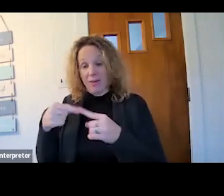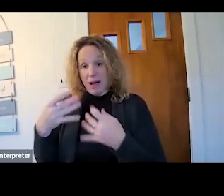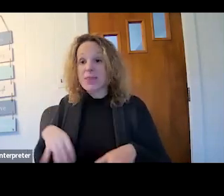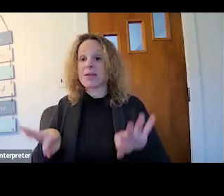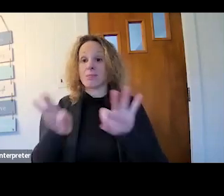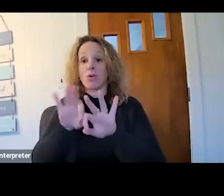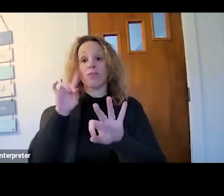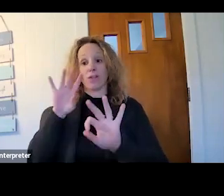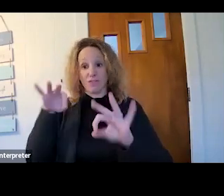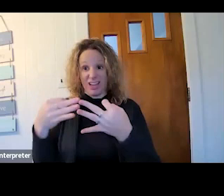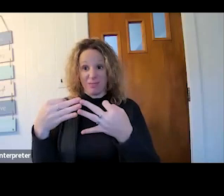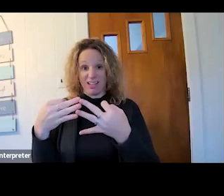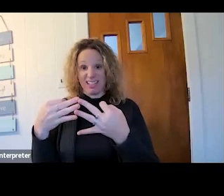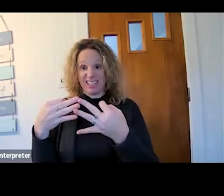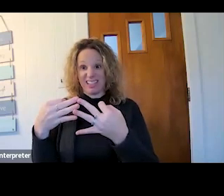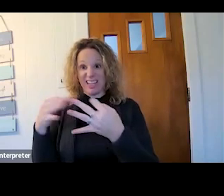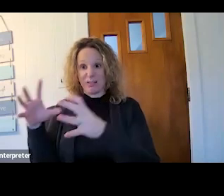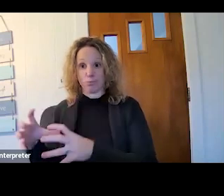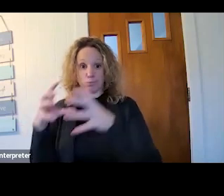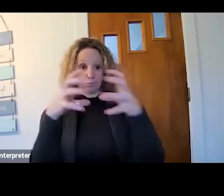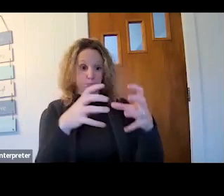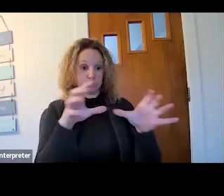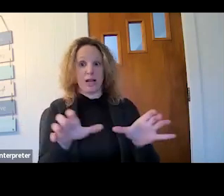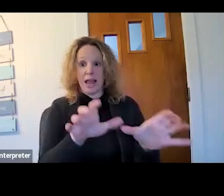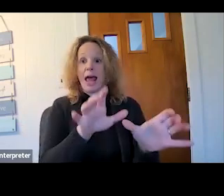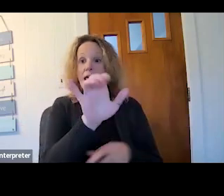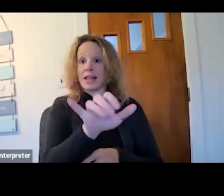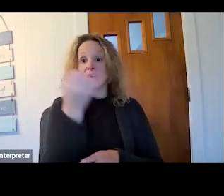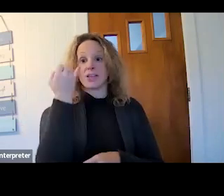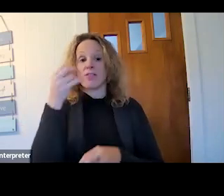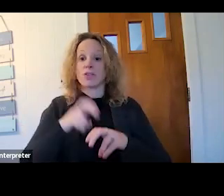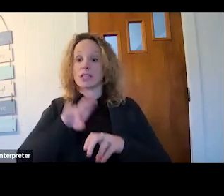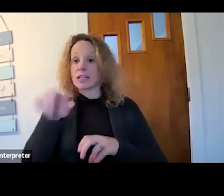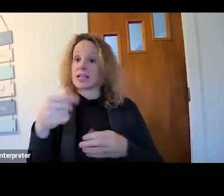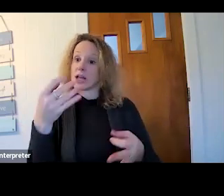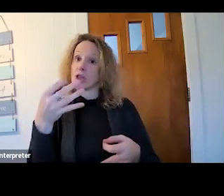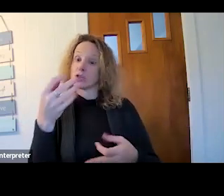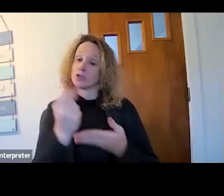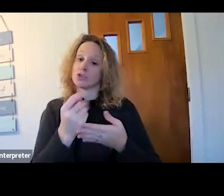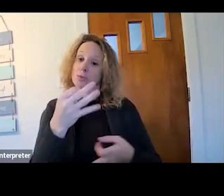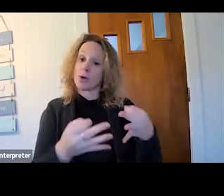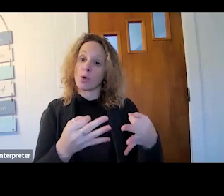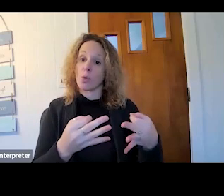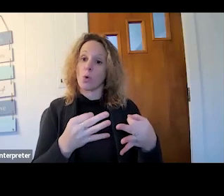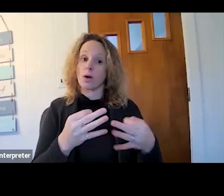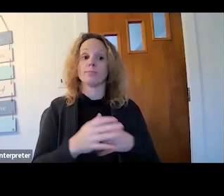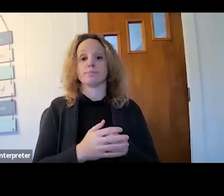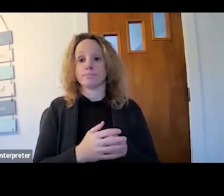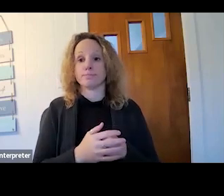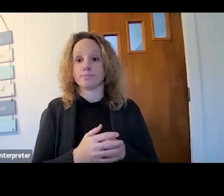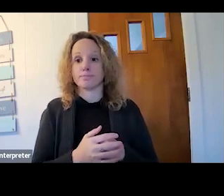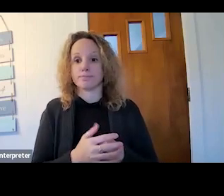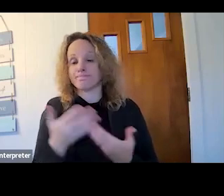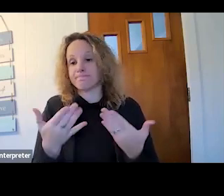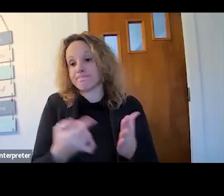of family and putting that into action. So if you're sitting in another treatment court in any part of the nation, and maybe